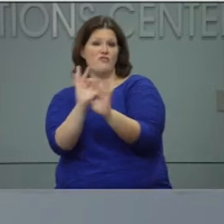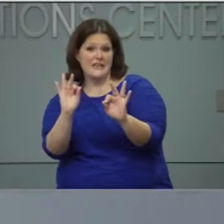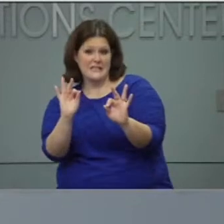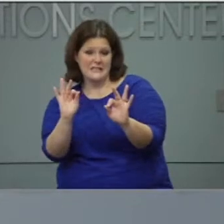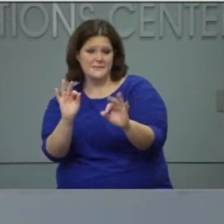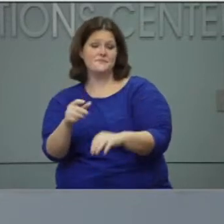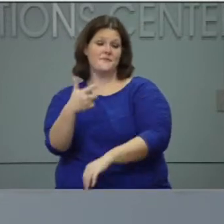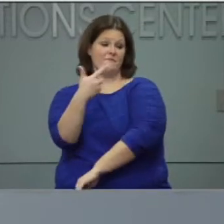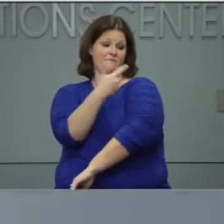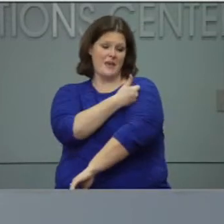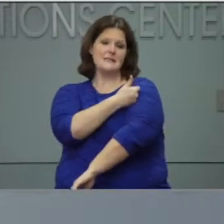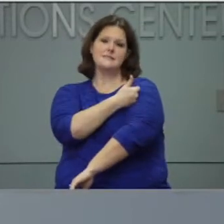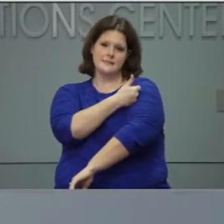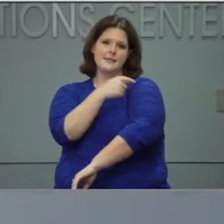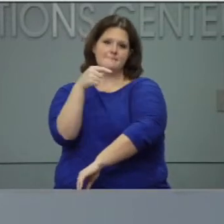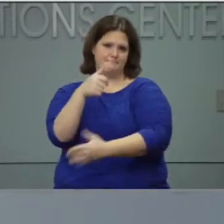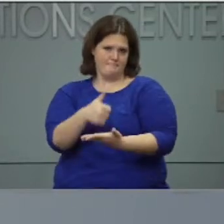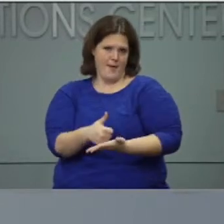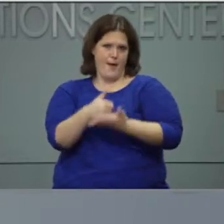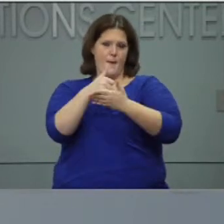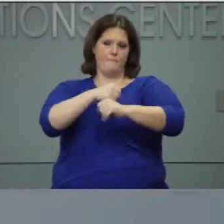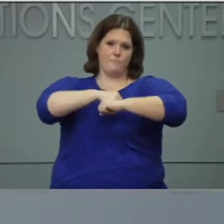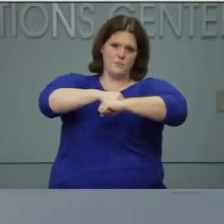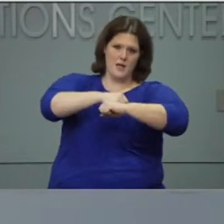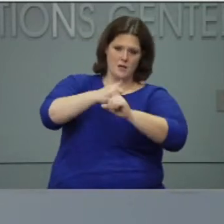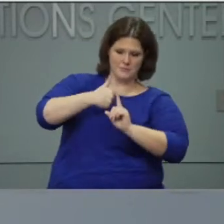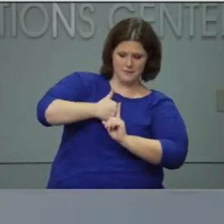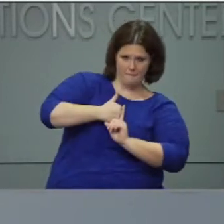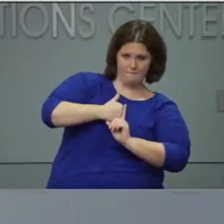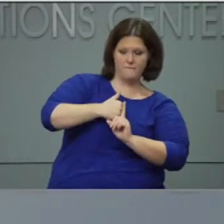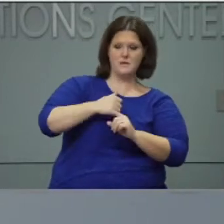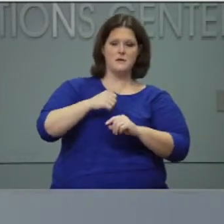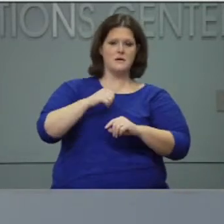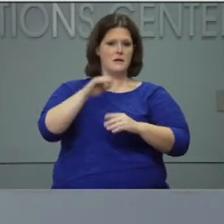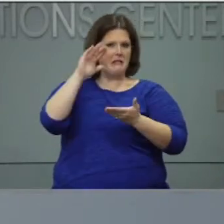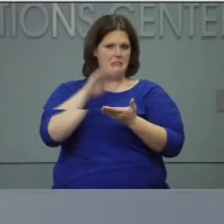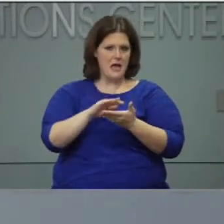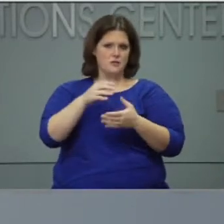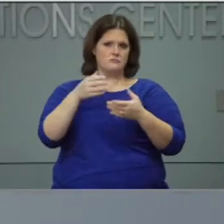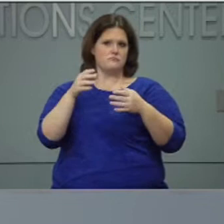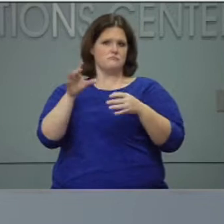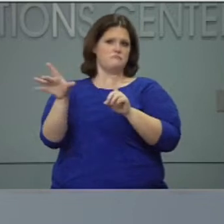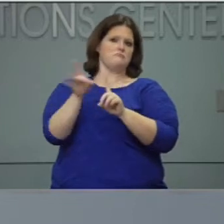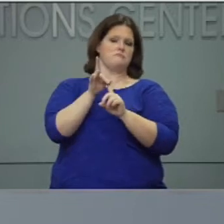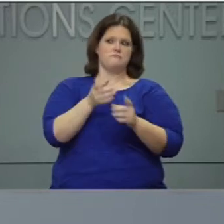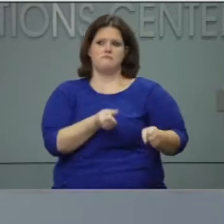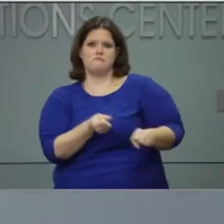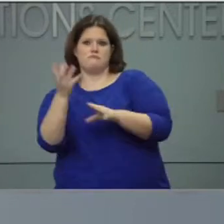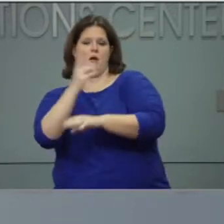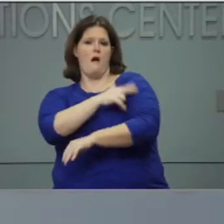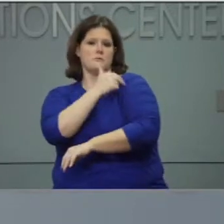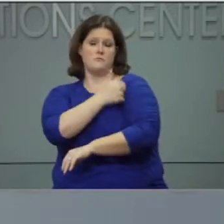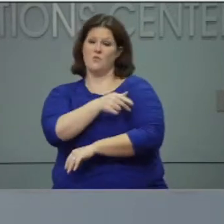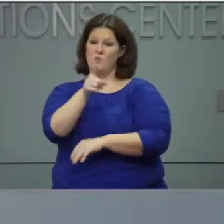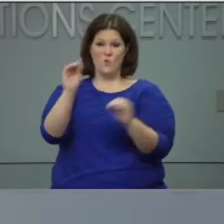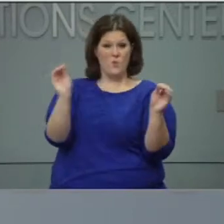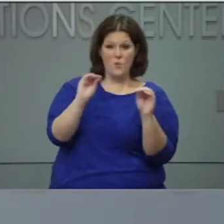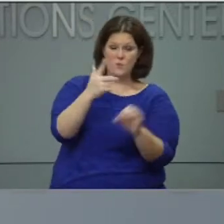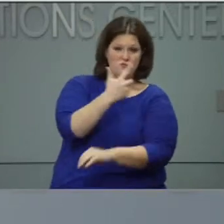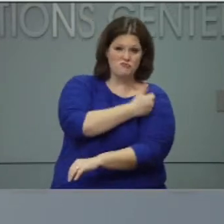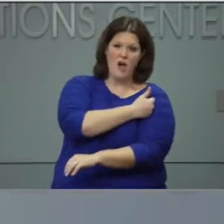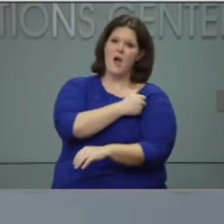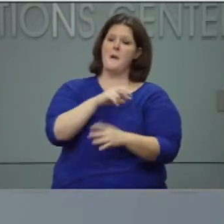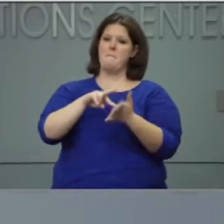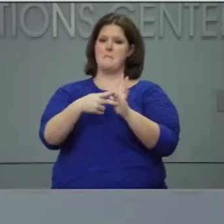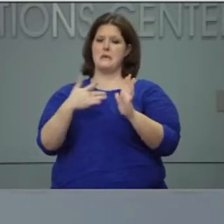protect yourself from the risk of hospitalization or death. Without it, you're vulnerable. And the statistics bear